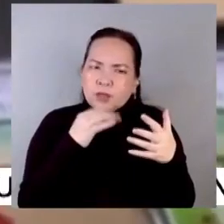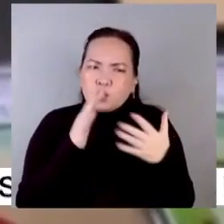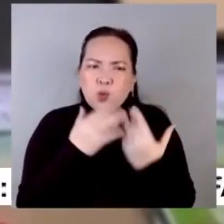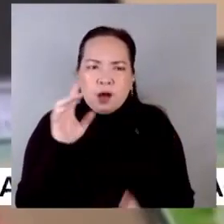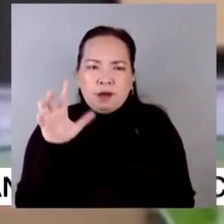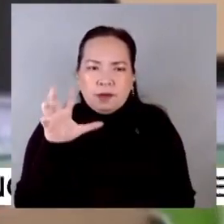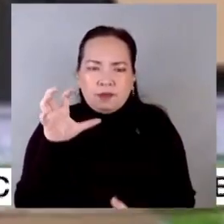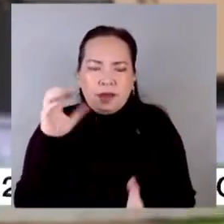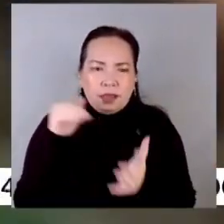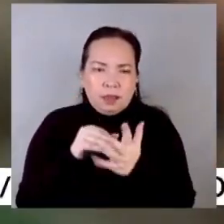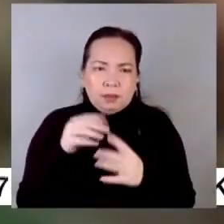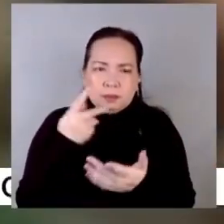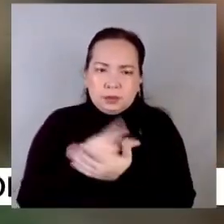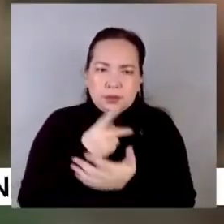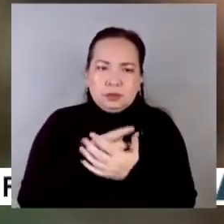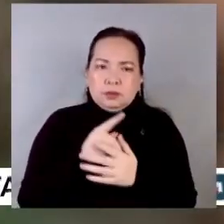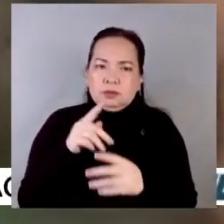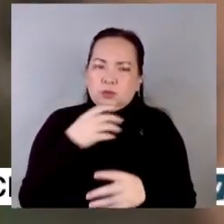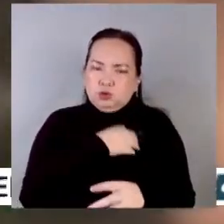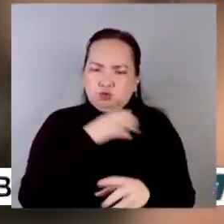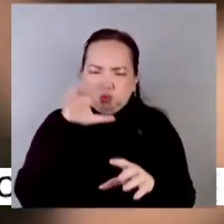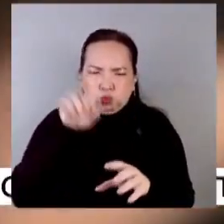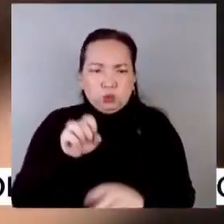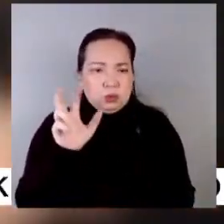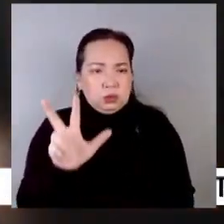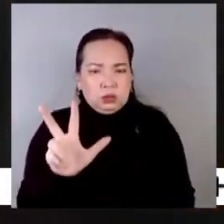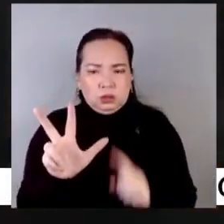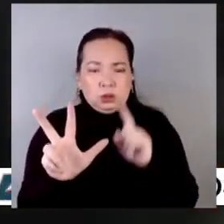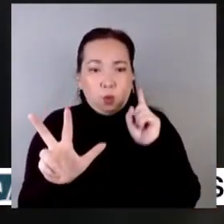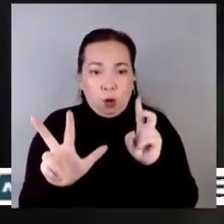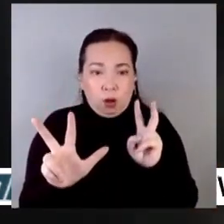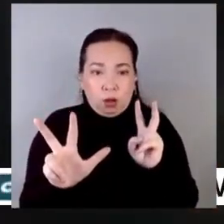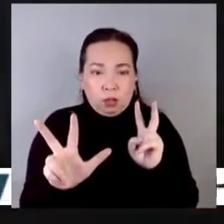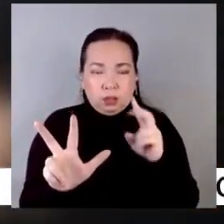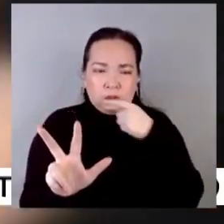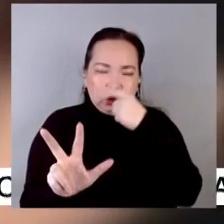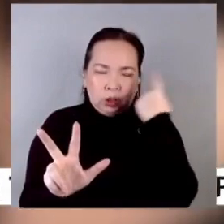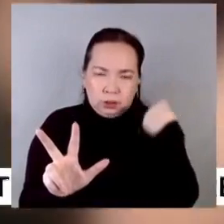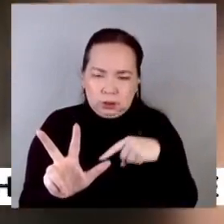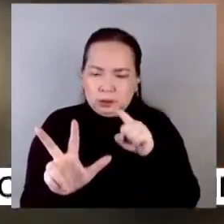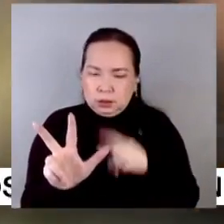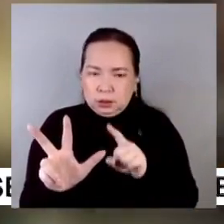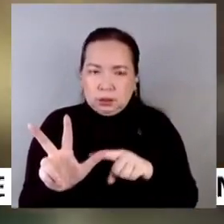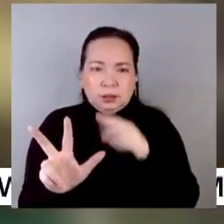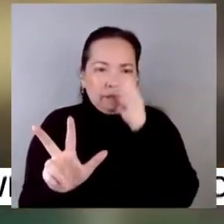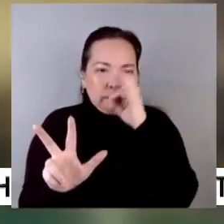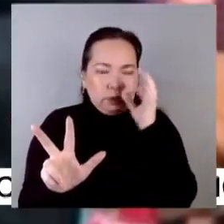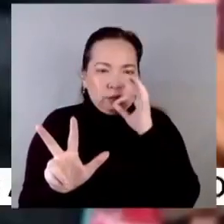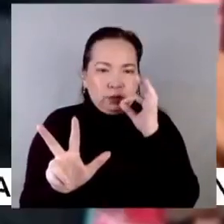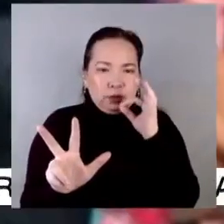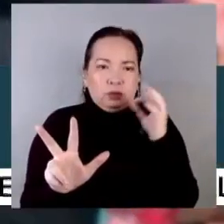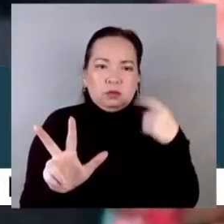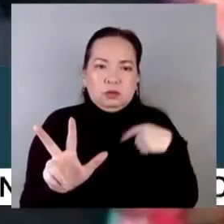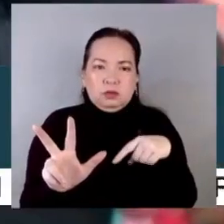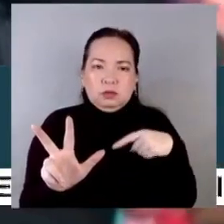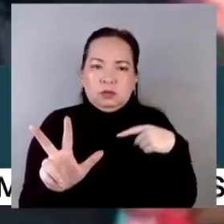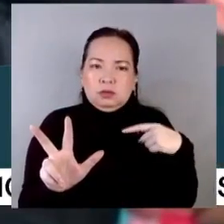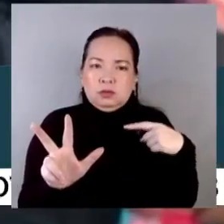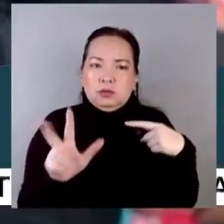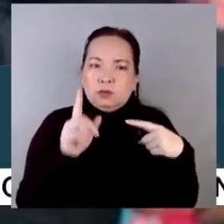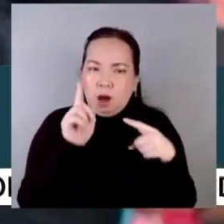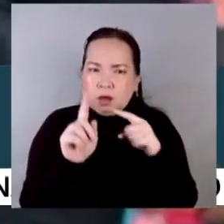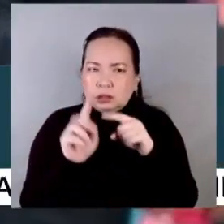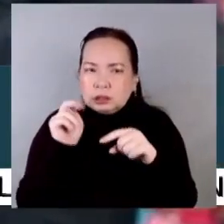Police also arrested three suspects, two Chinese nationals and a Filipino. One of the Chinese suspects needed medical attention and